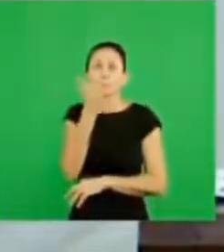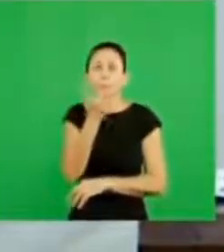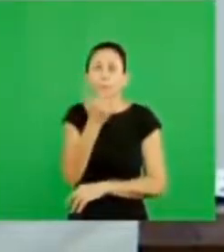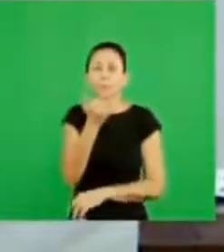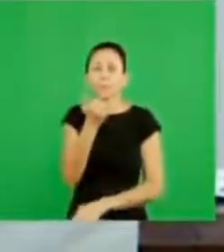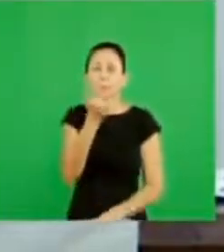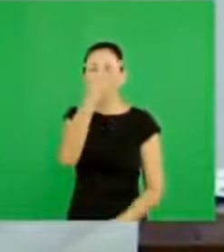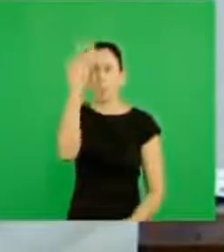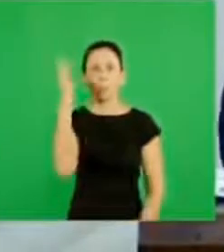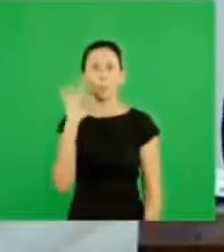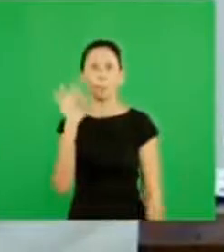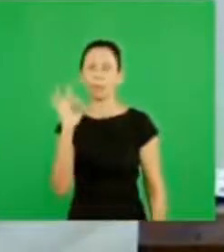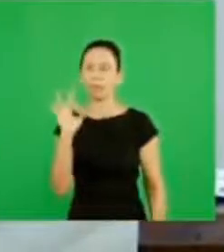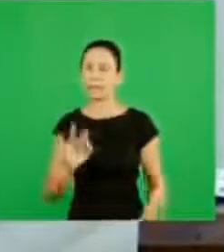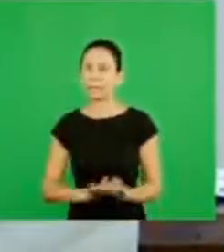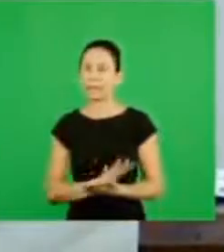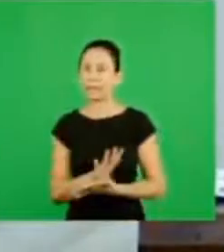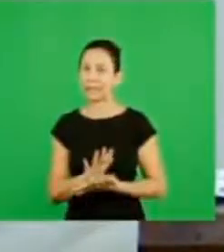that the fig tree,